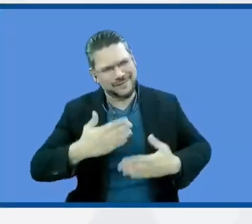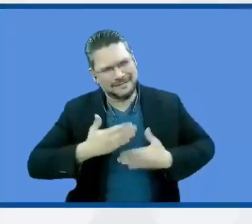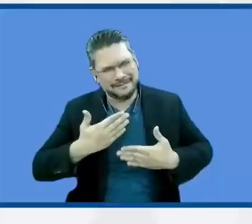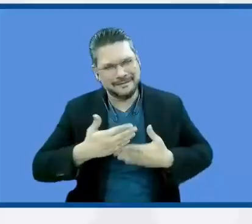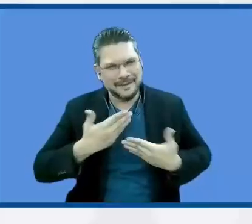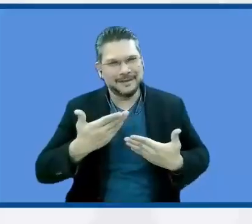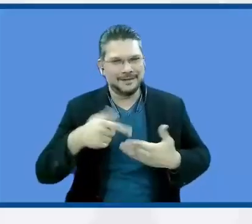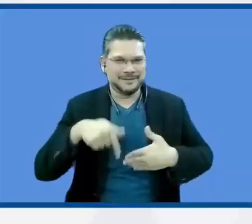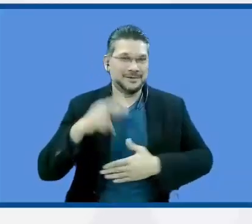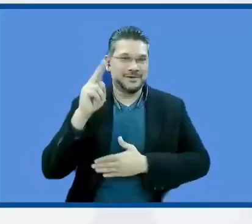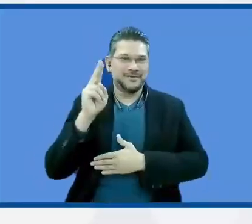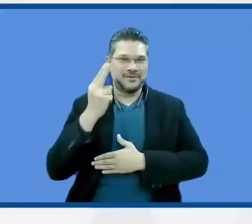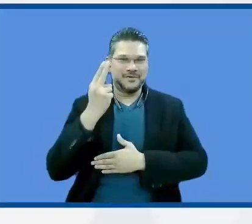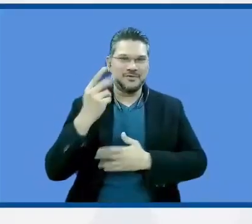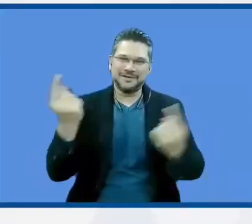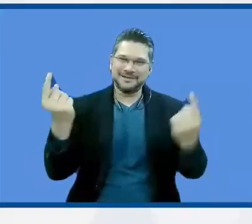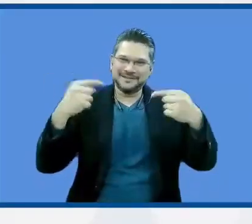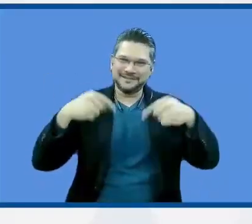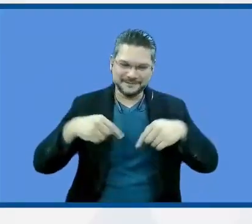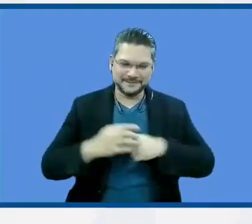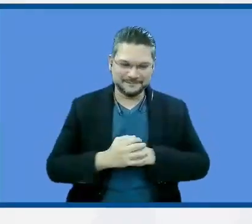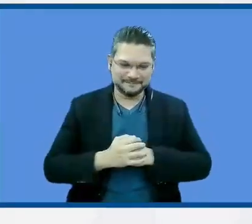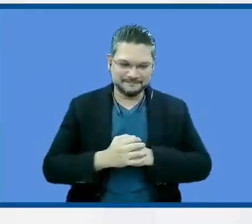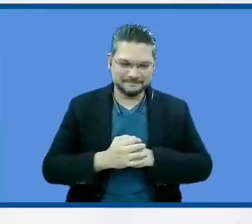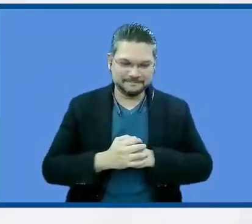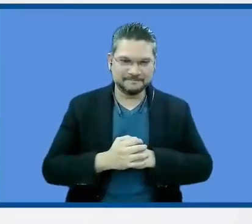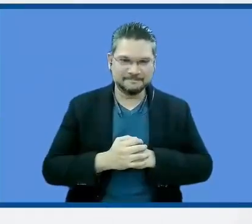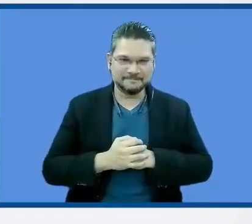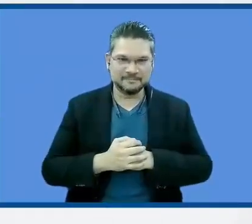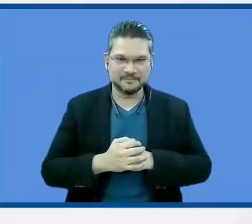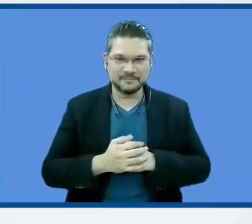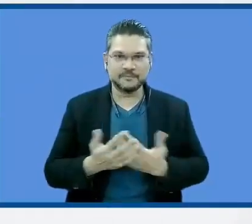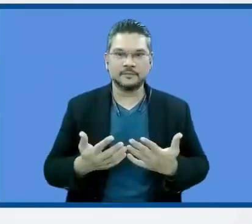a country that you like.